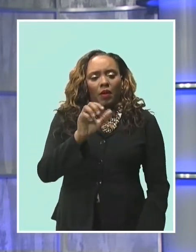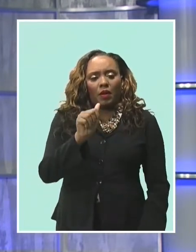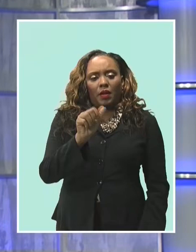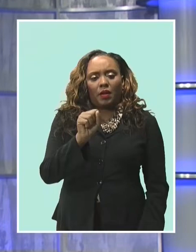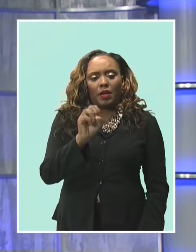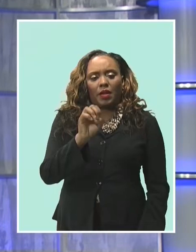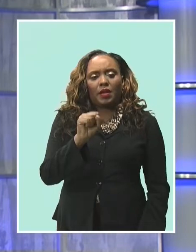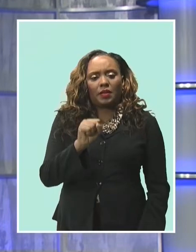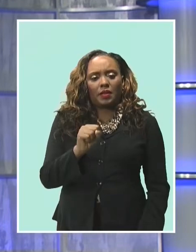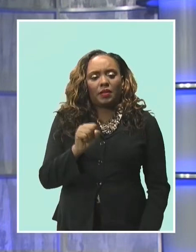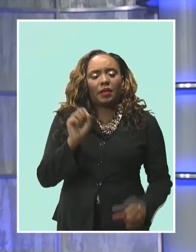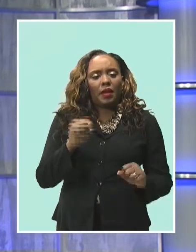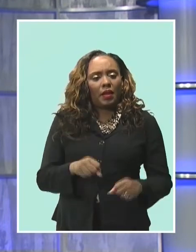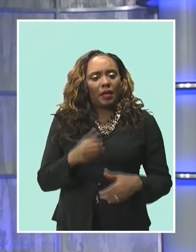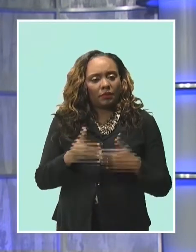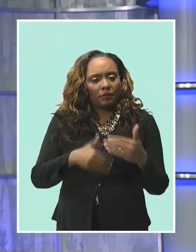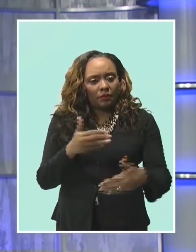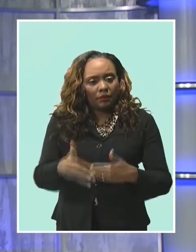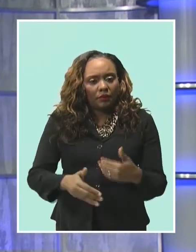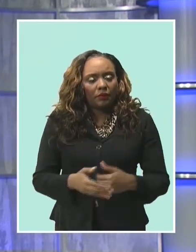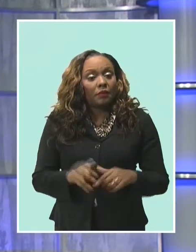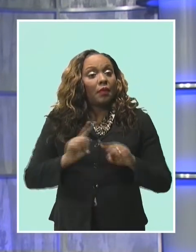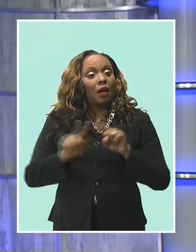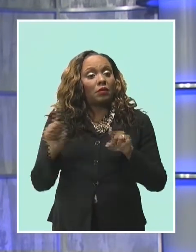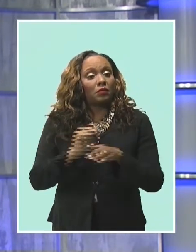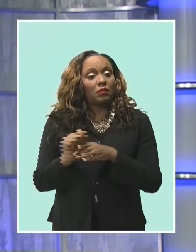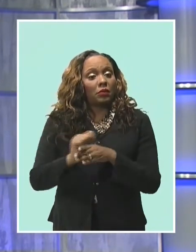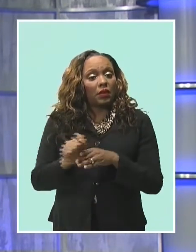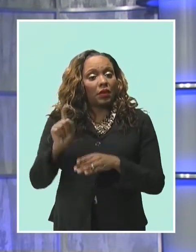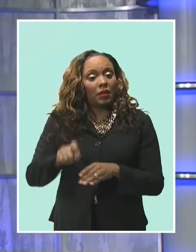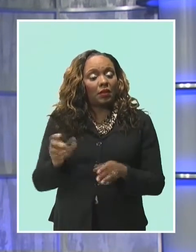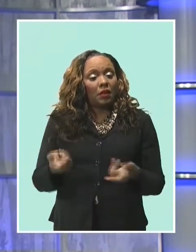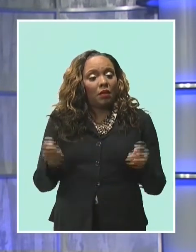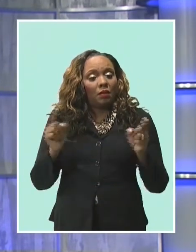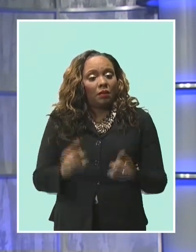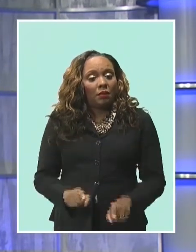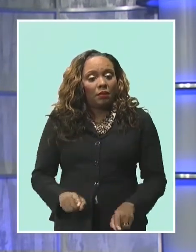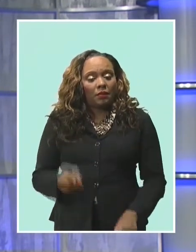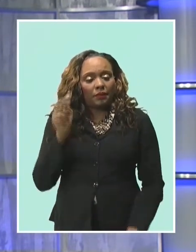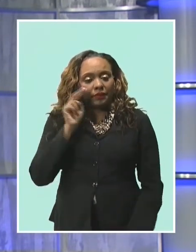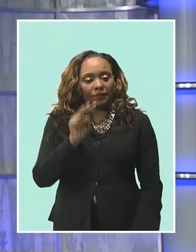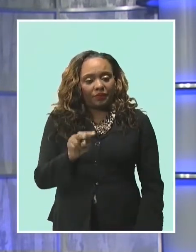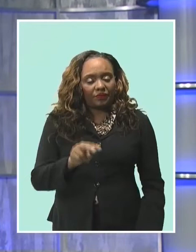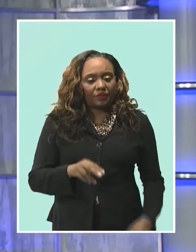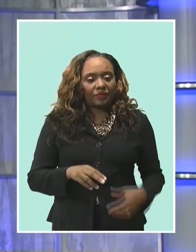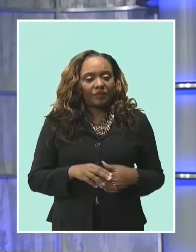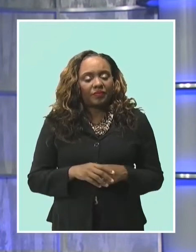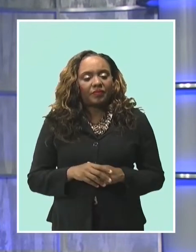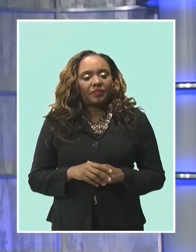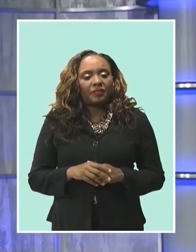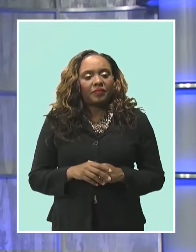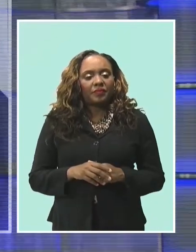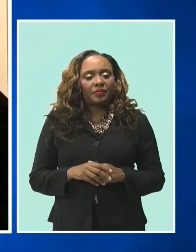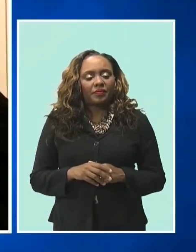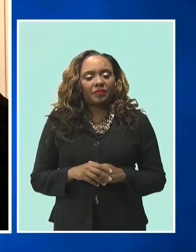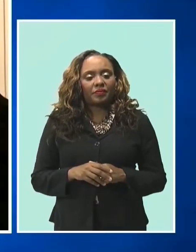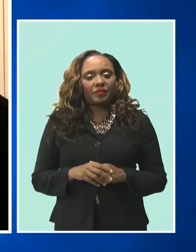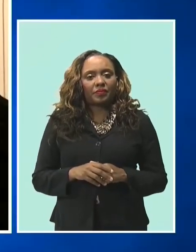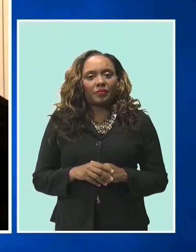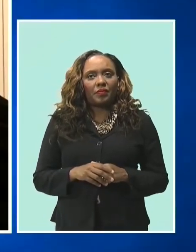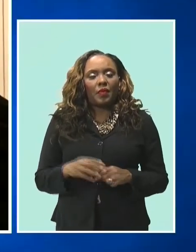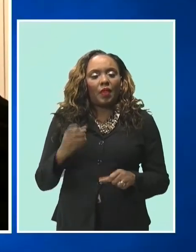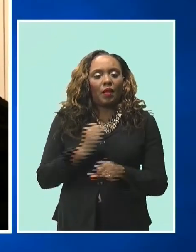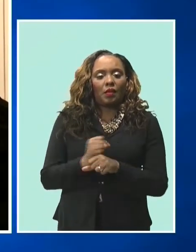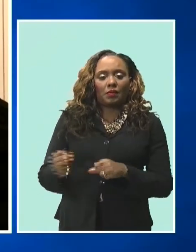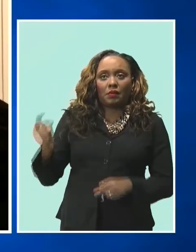be provided for those using these systems for holistic transformation. CVM TV reports. In